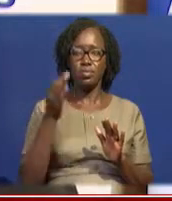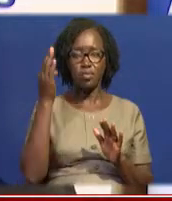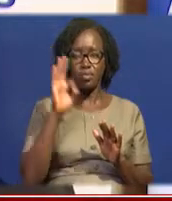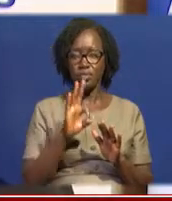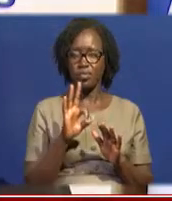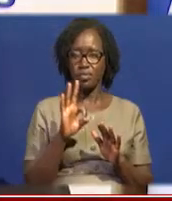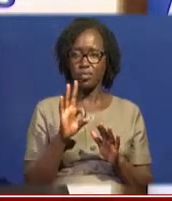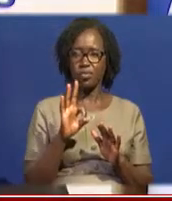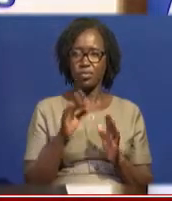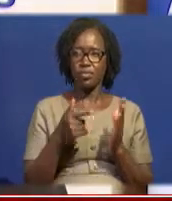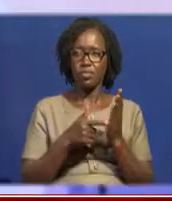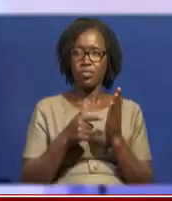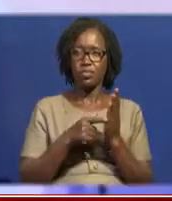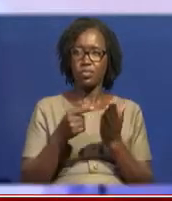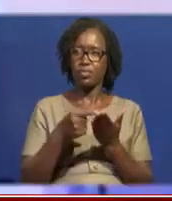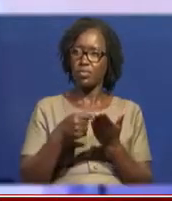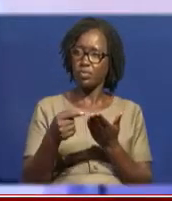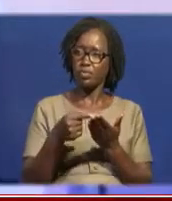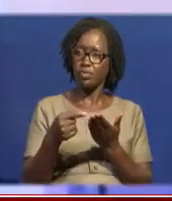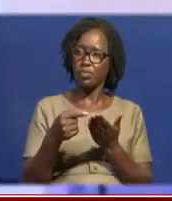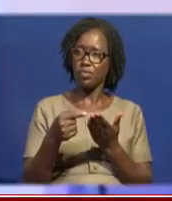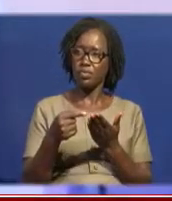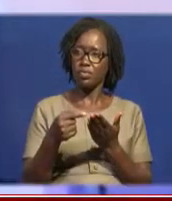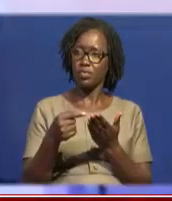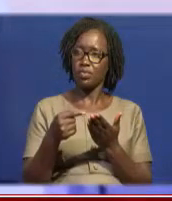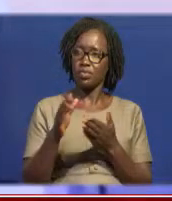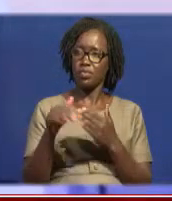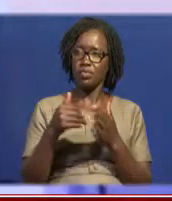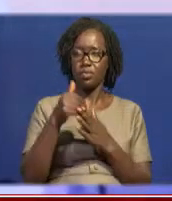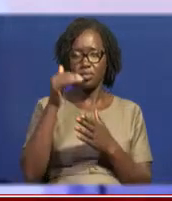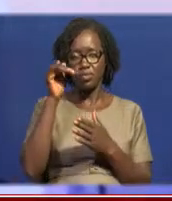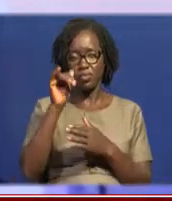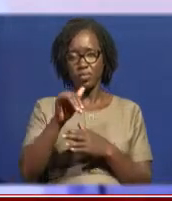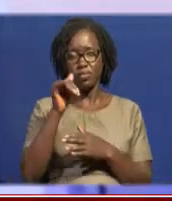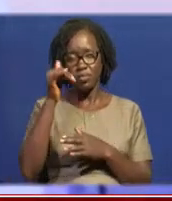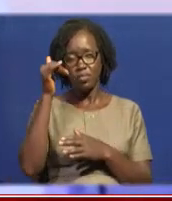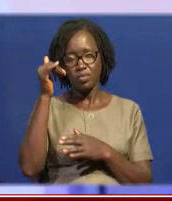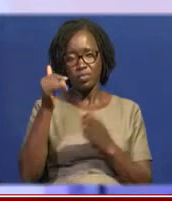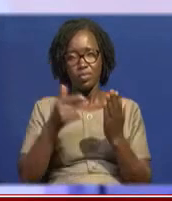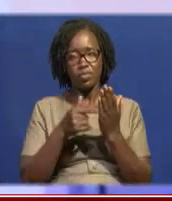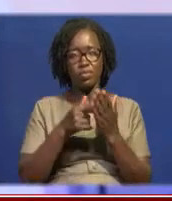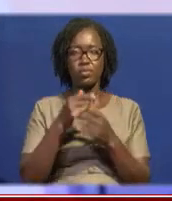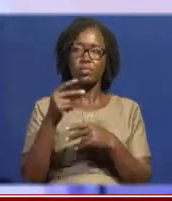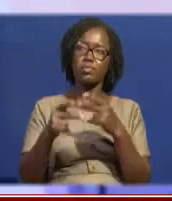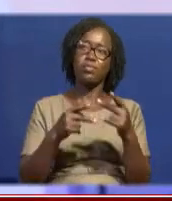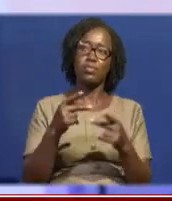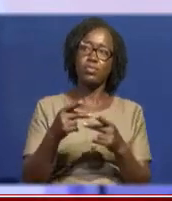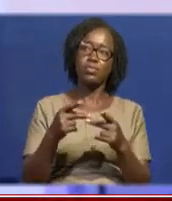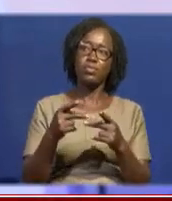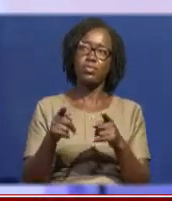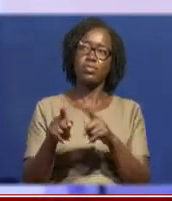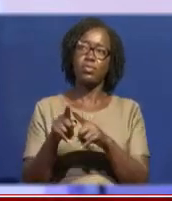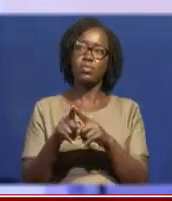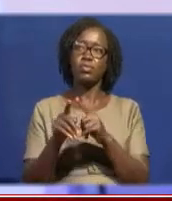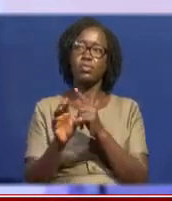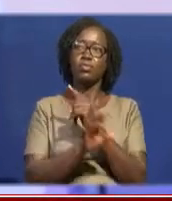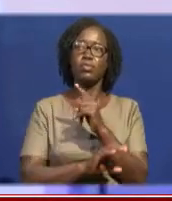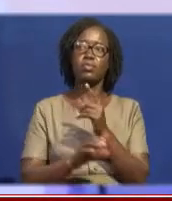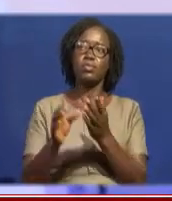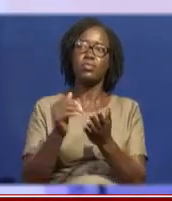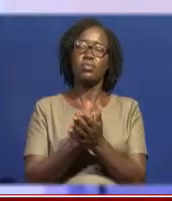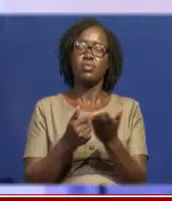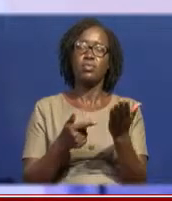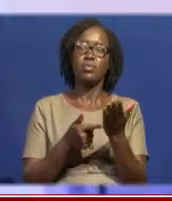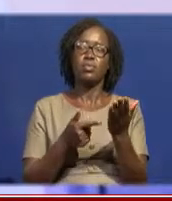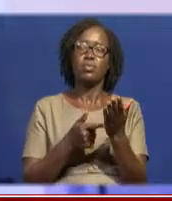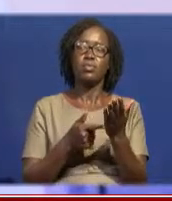of these digital signatures. We all know that as technology evolves, so do the threats. As a country, while we have adapted